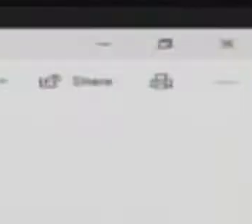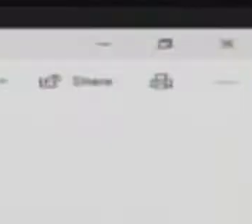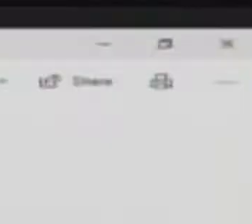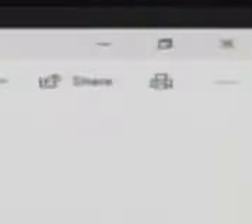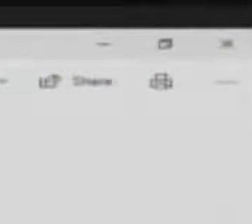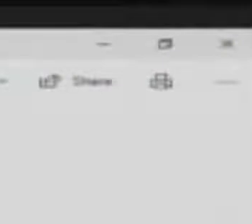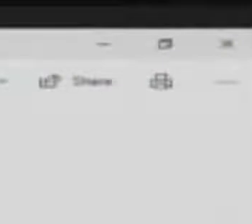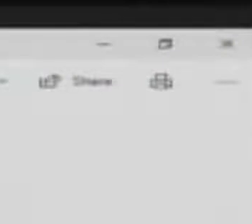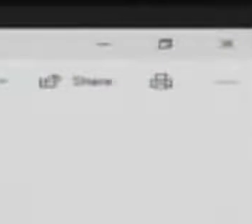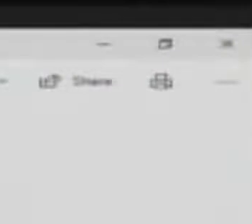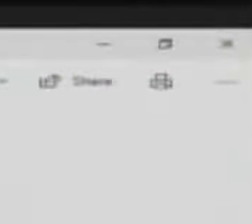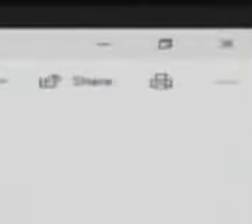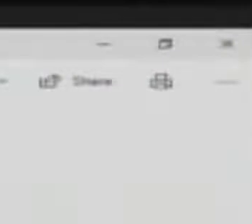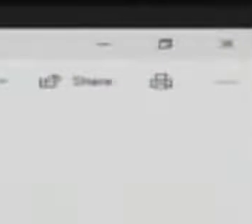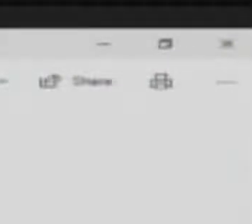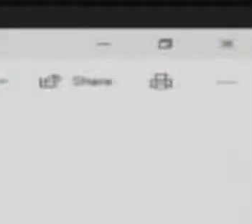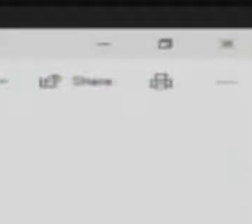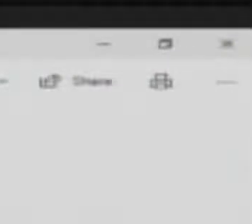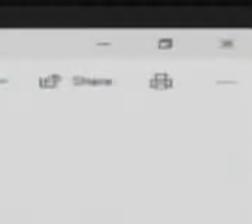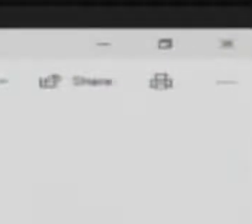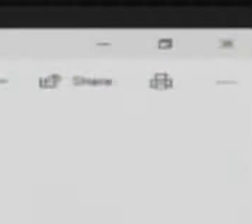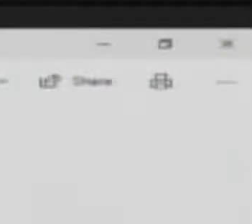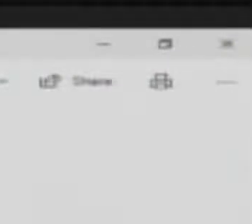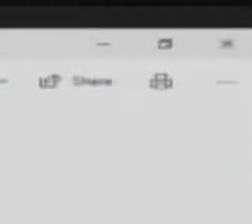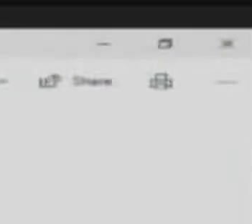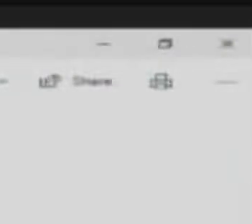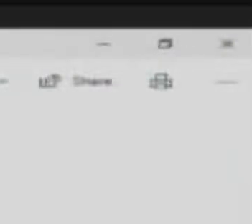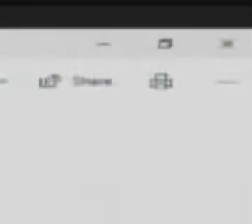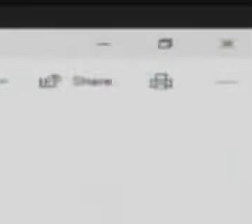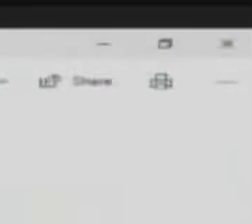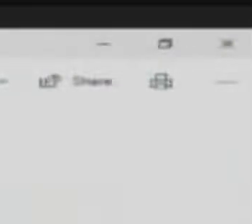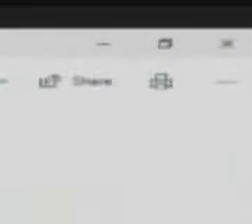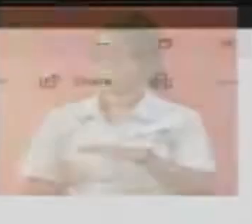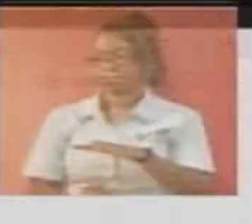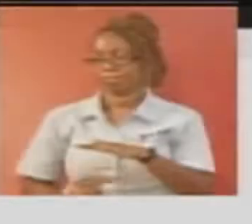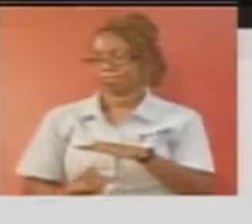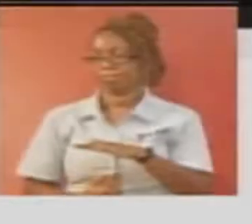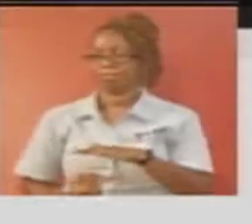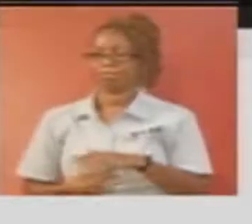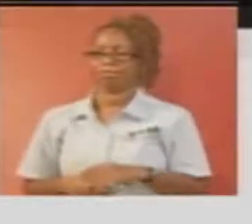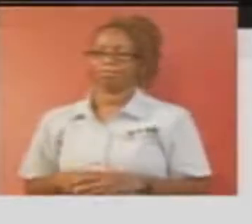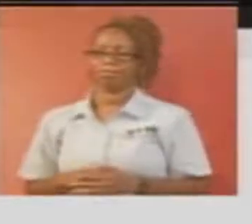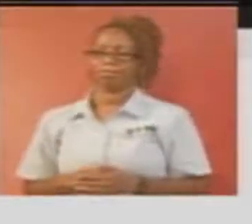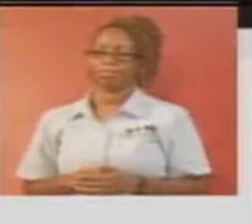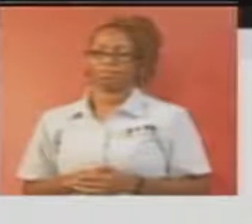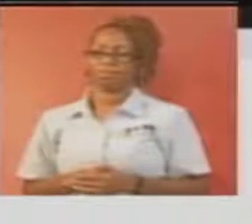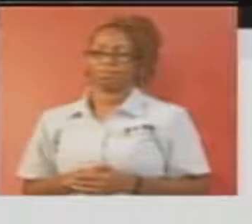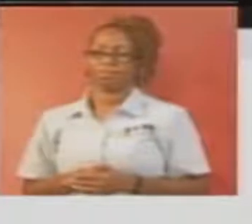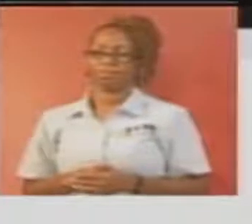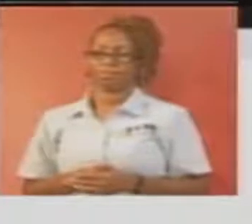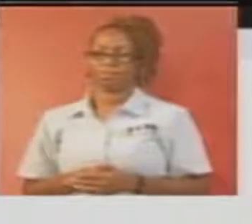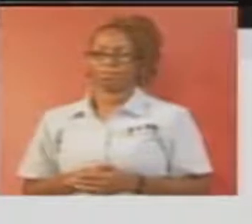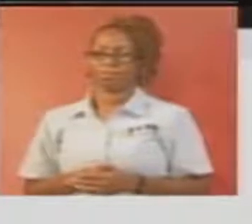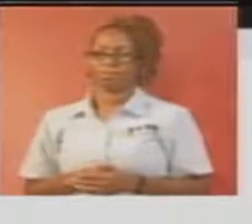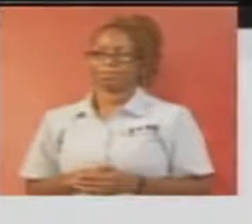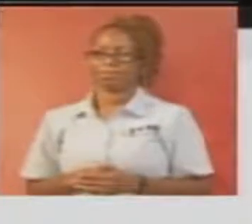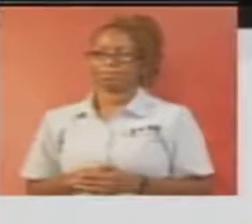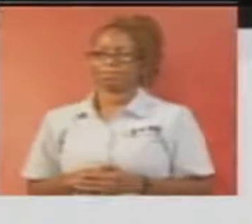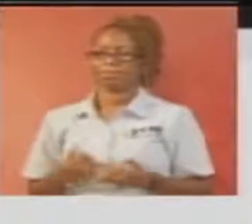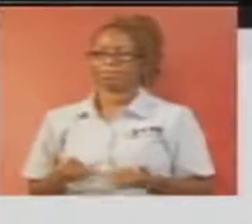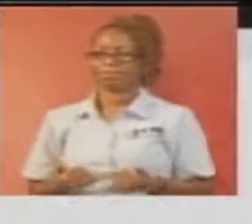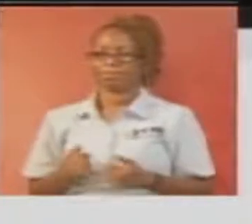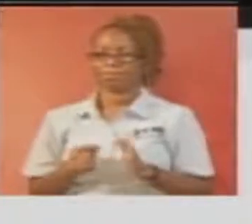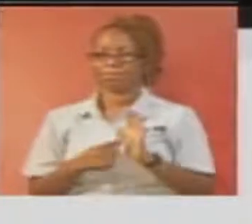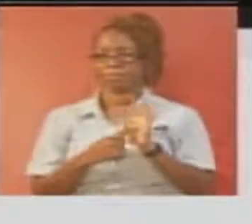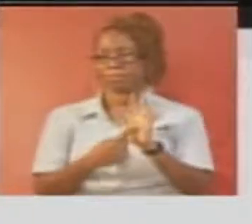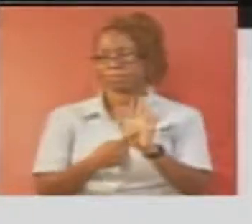the slides? As at November 29th, next, we have the epidemic curve, which shows the samples by date